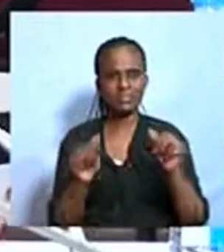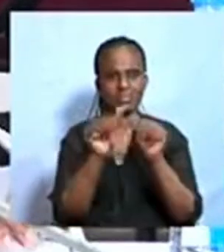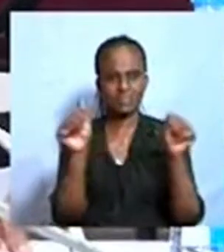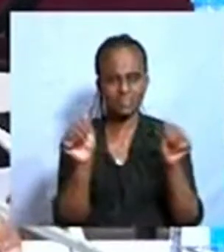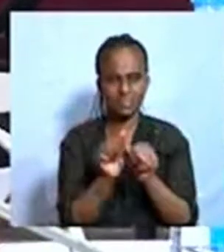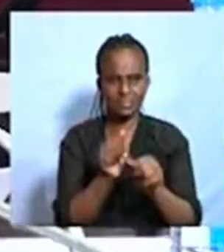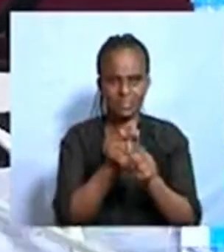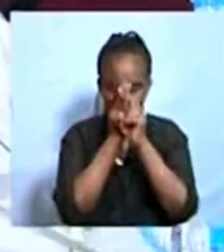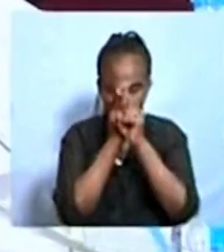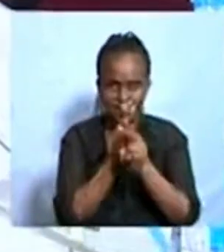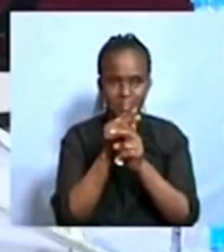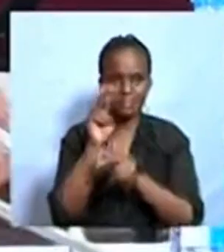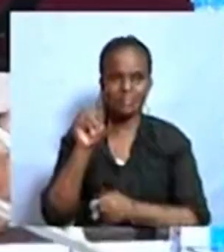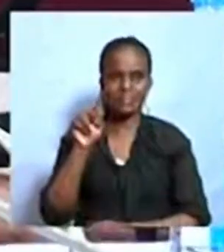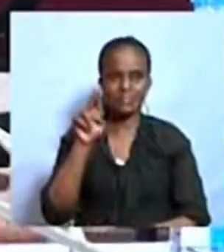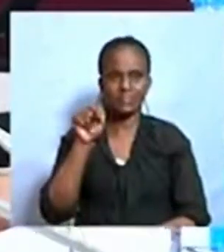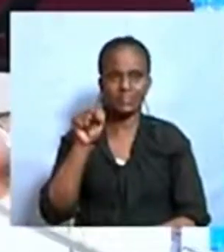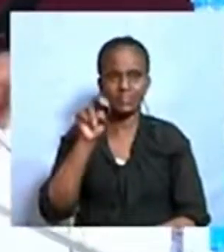Honorable Msanje, that have been